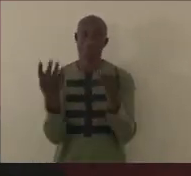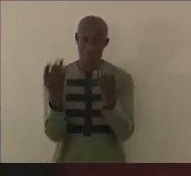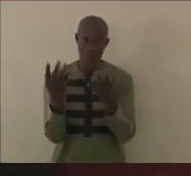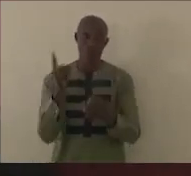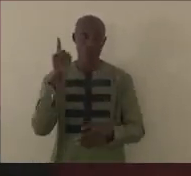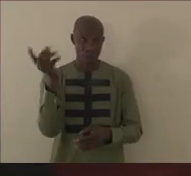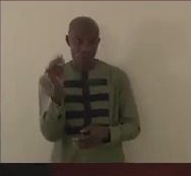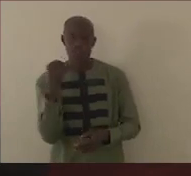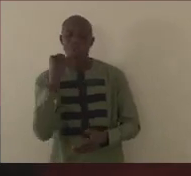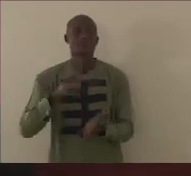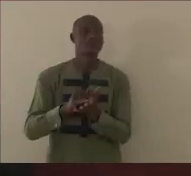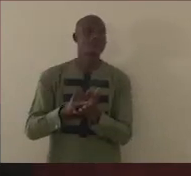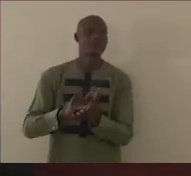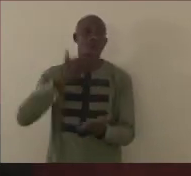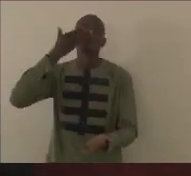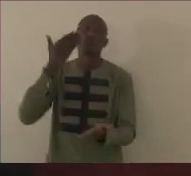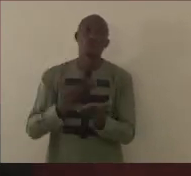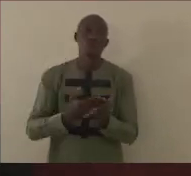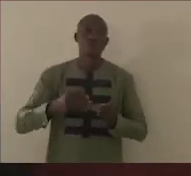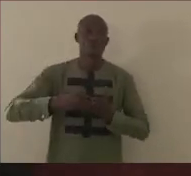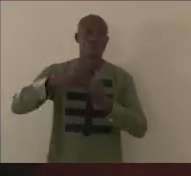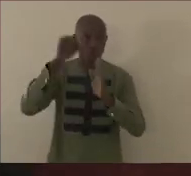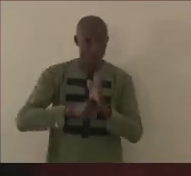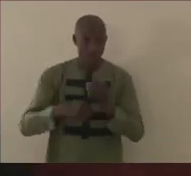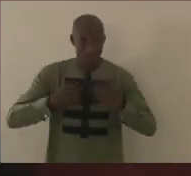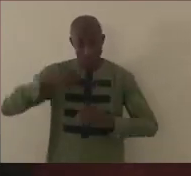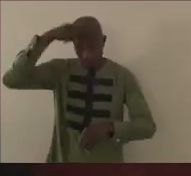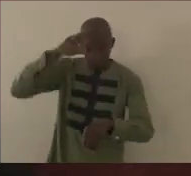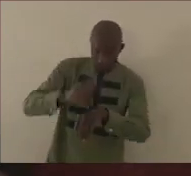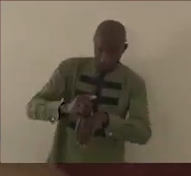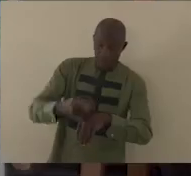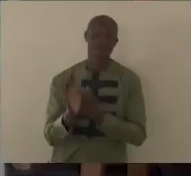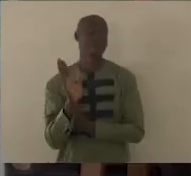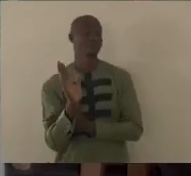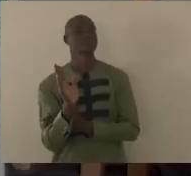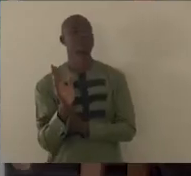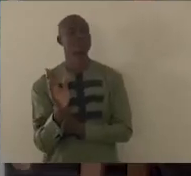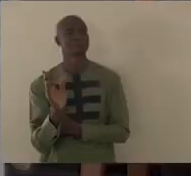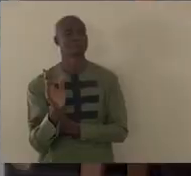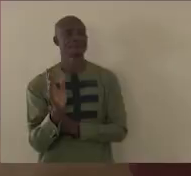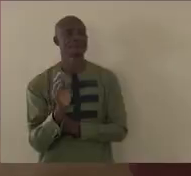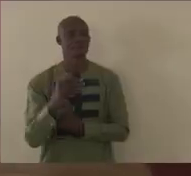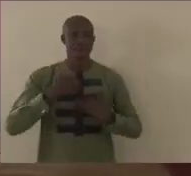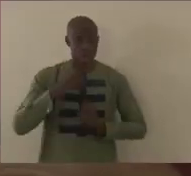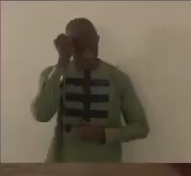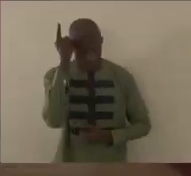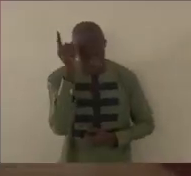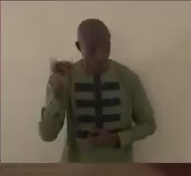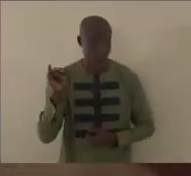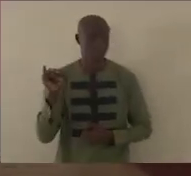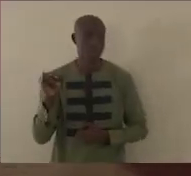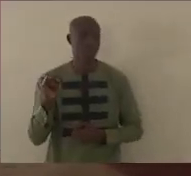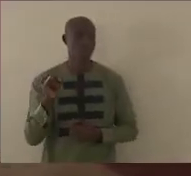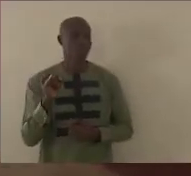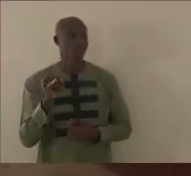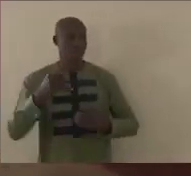many. One of them is that a good leader has the wisdom of God. Wisdom of God, yes. Yes, has understanding.